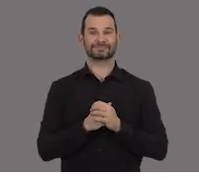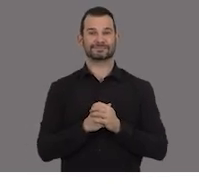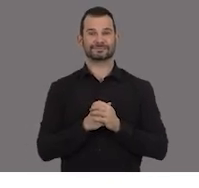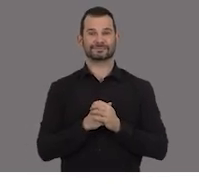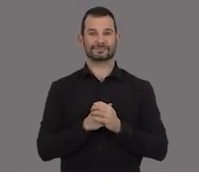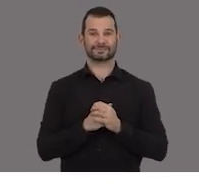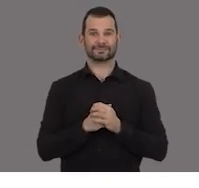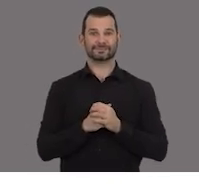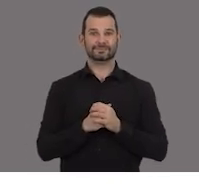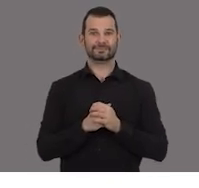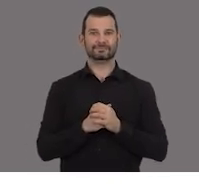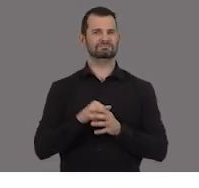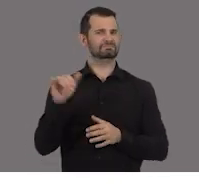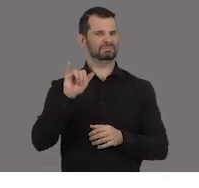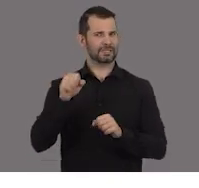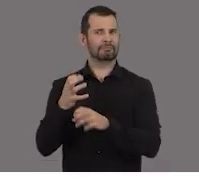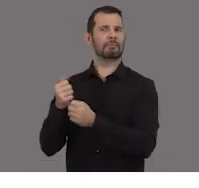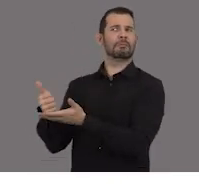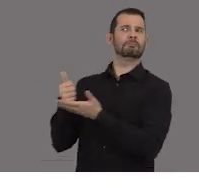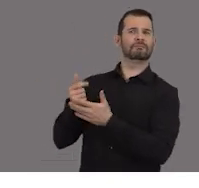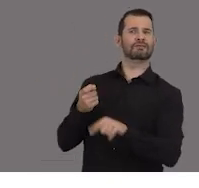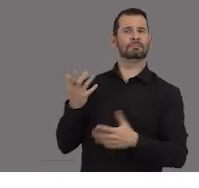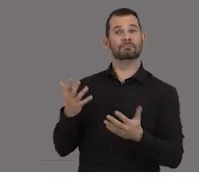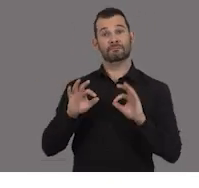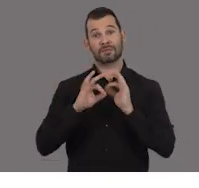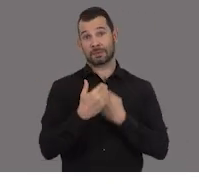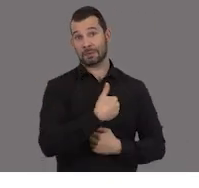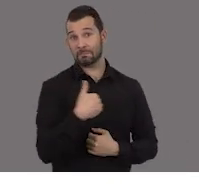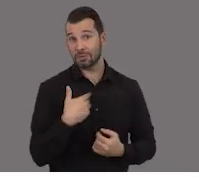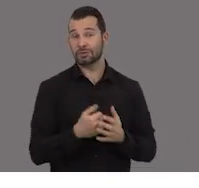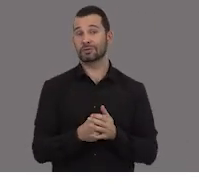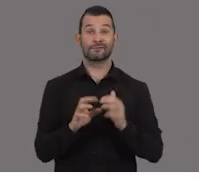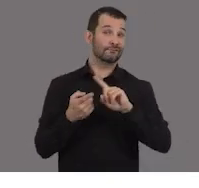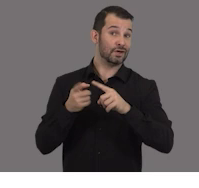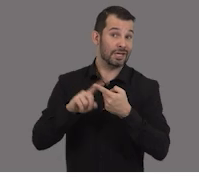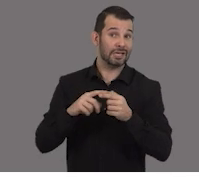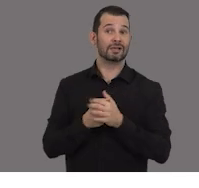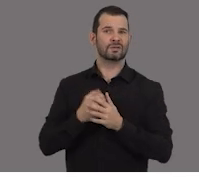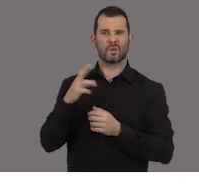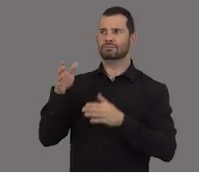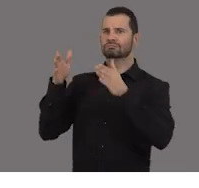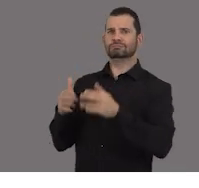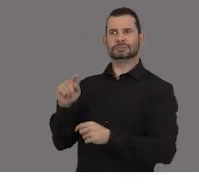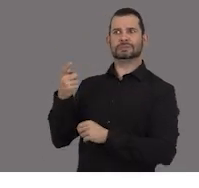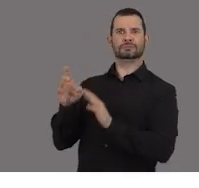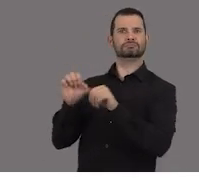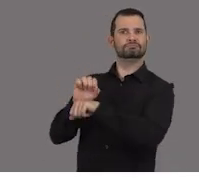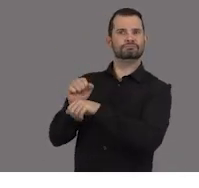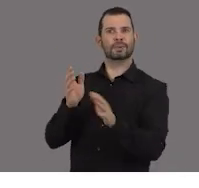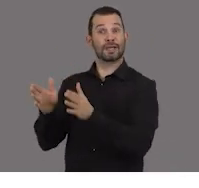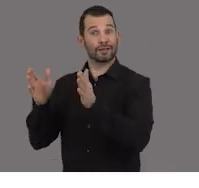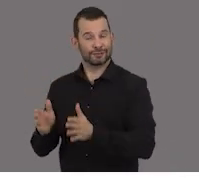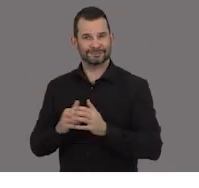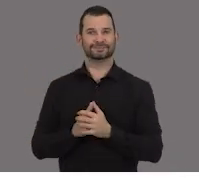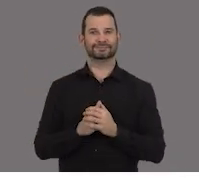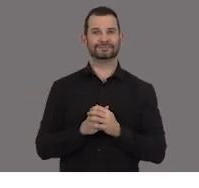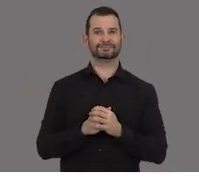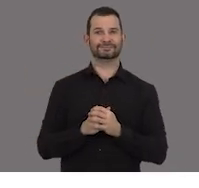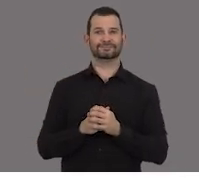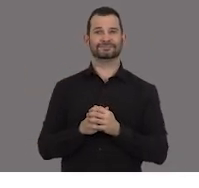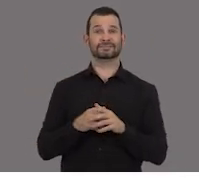free tax clinic. You can also get help from a family member, a friend, or a tax